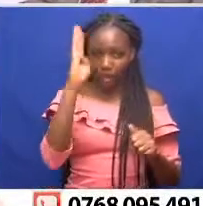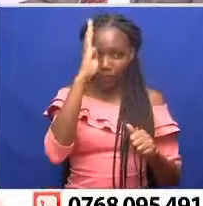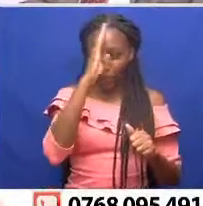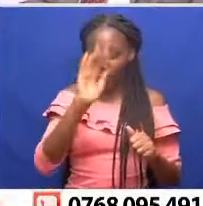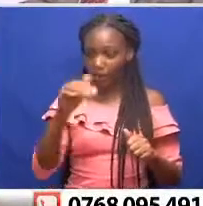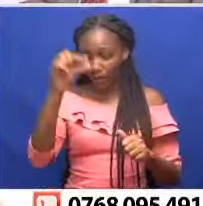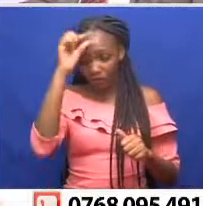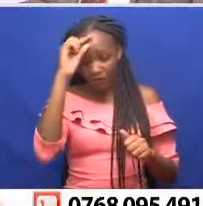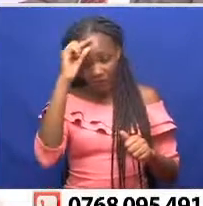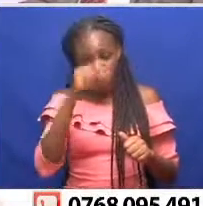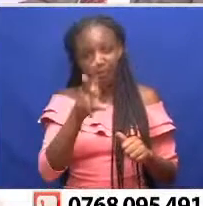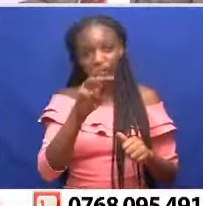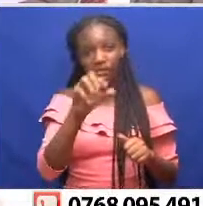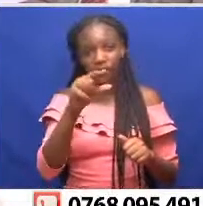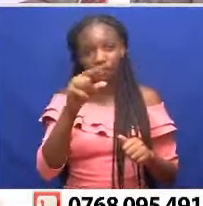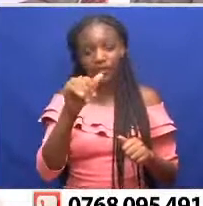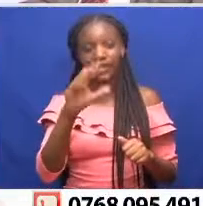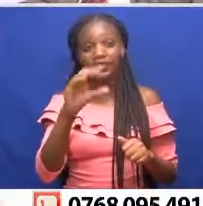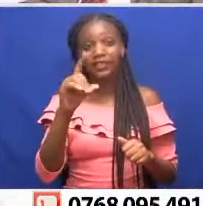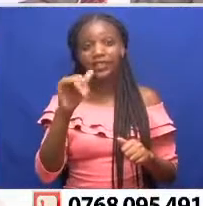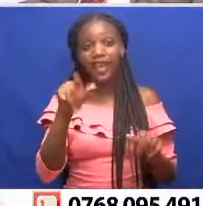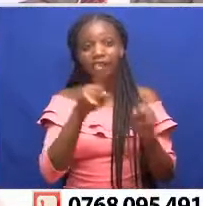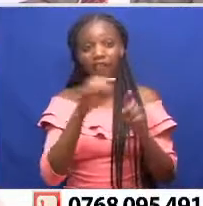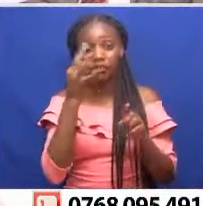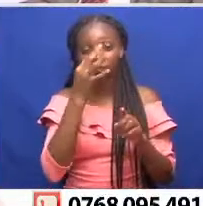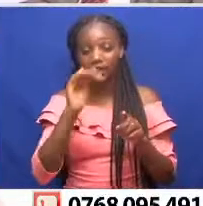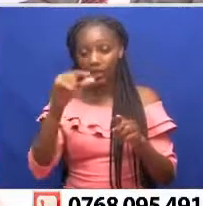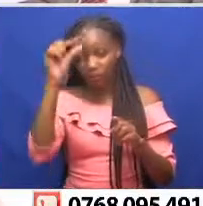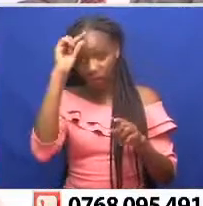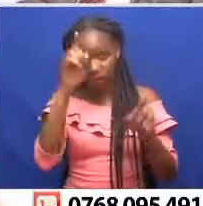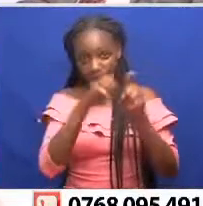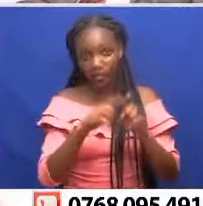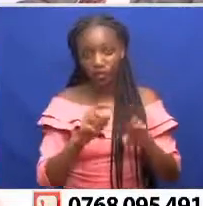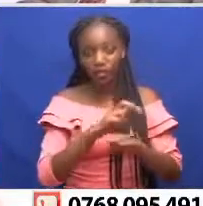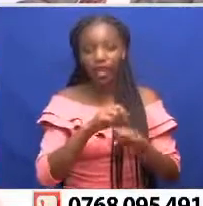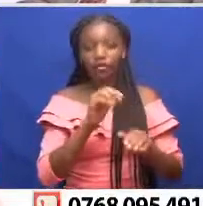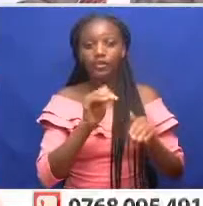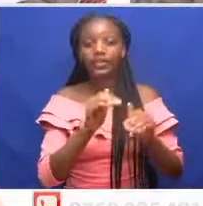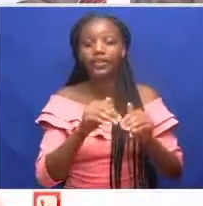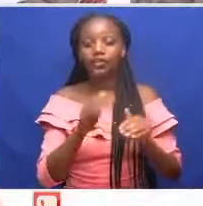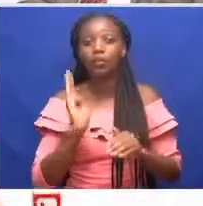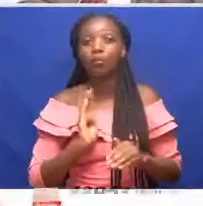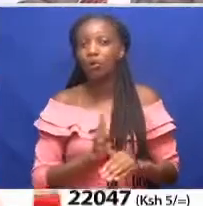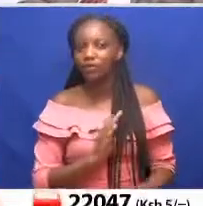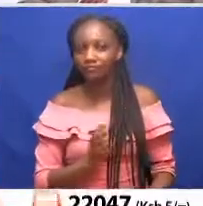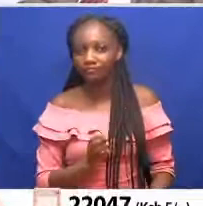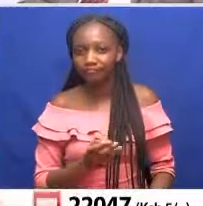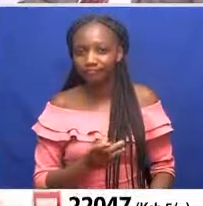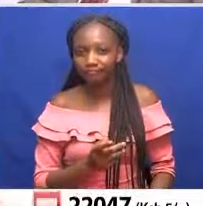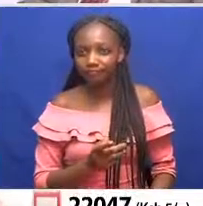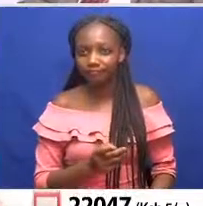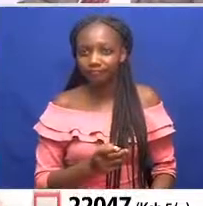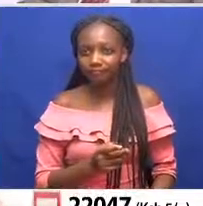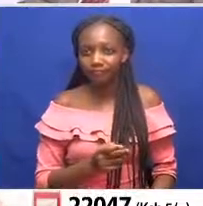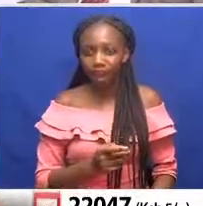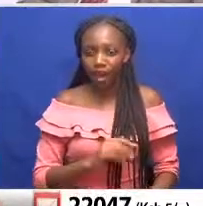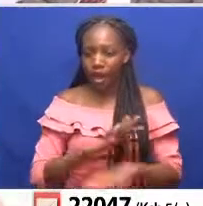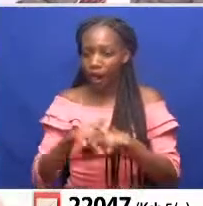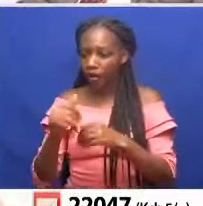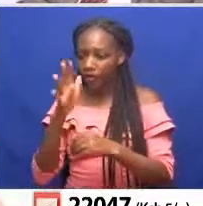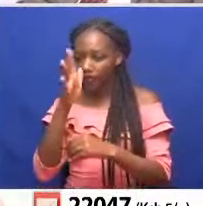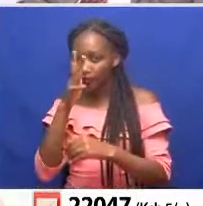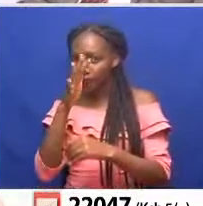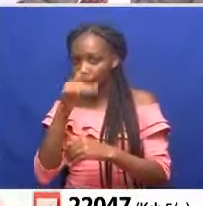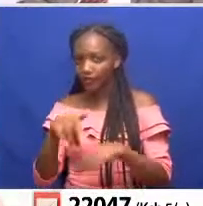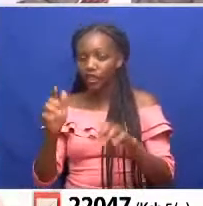government madhira CDF Nyeri County government and the National irrigation board is all lies these are payments that the investigators are talking